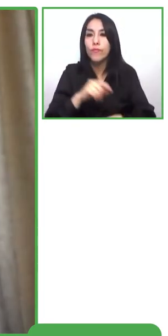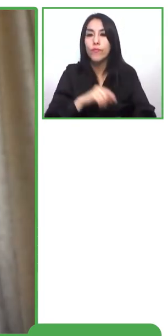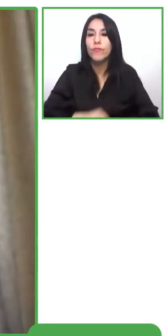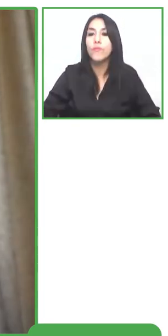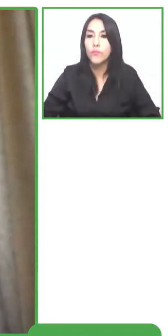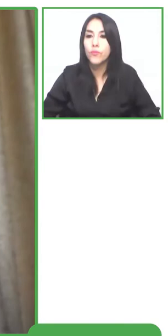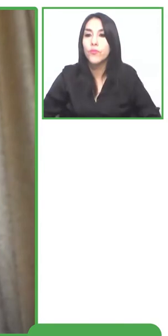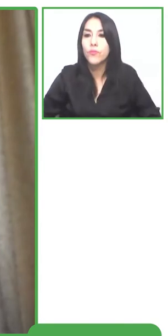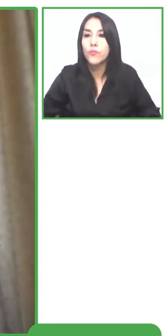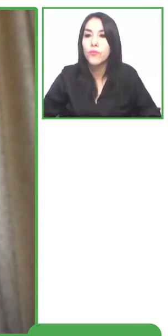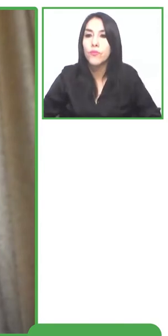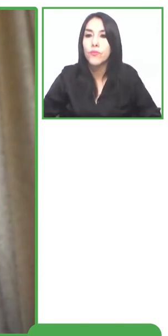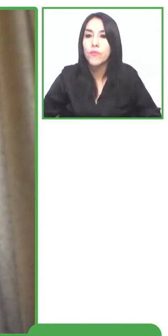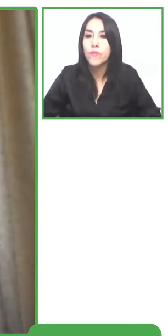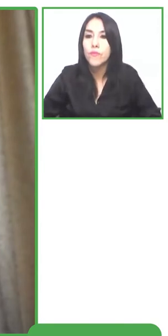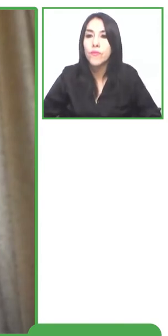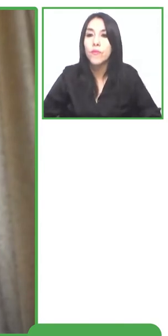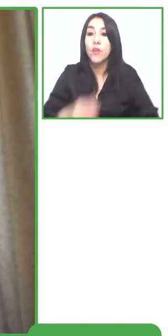work.